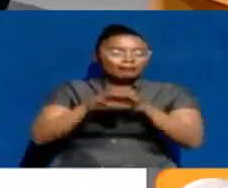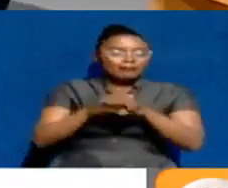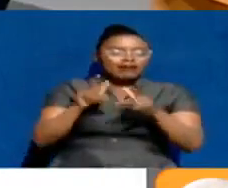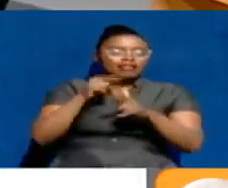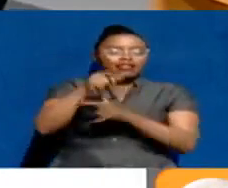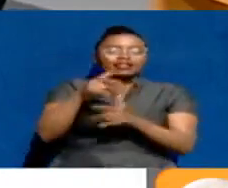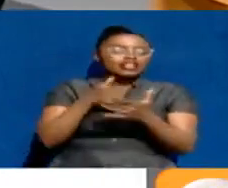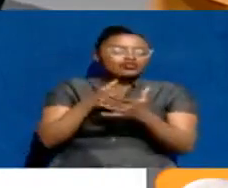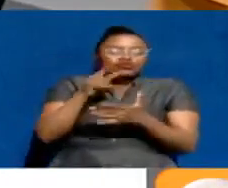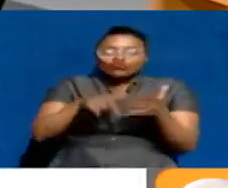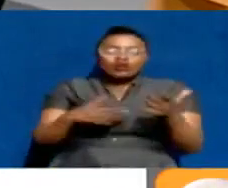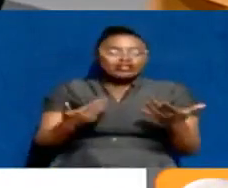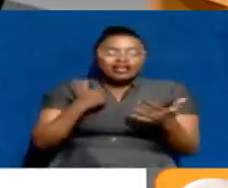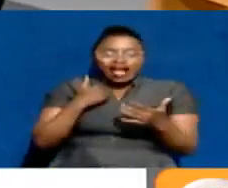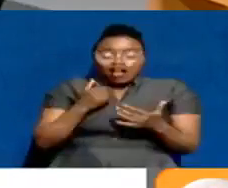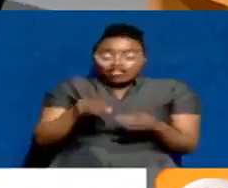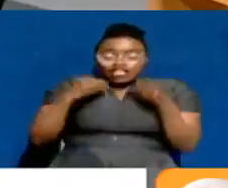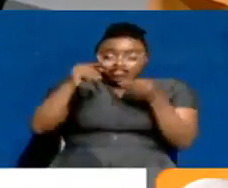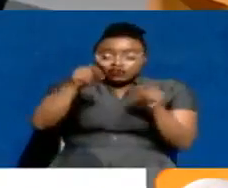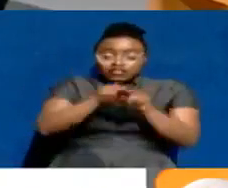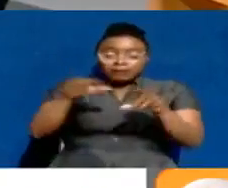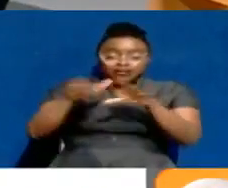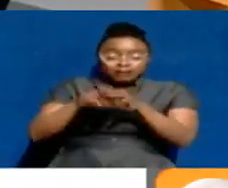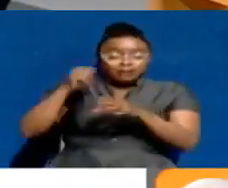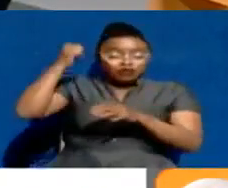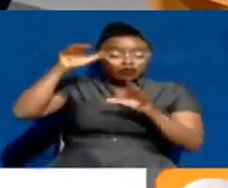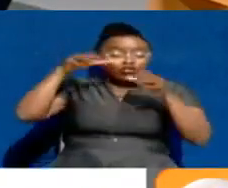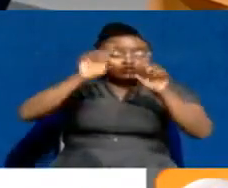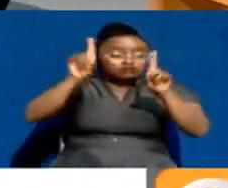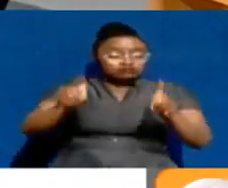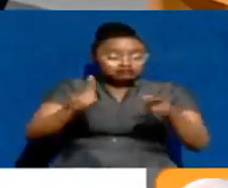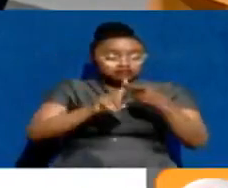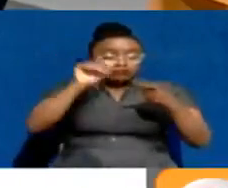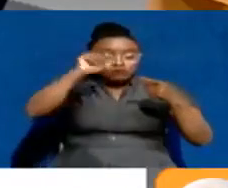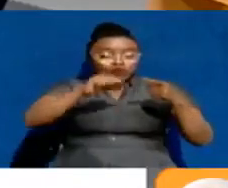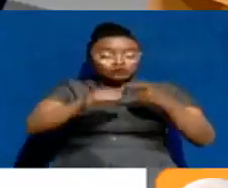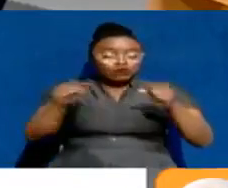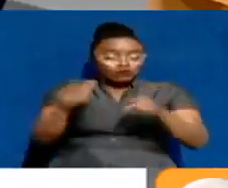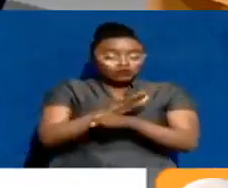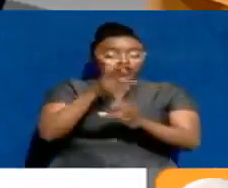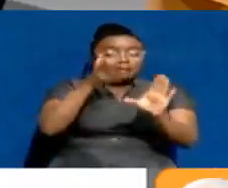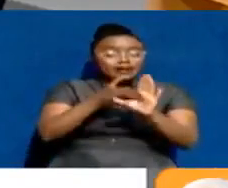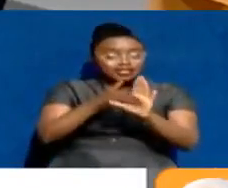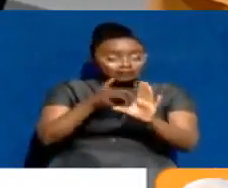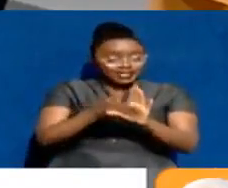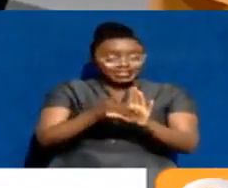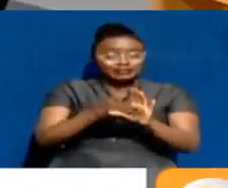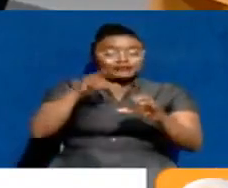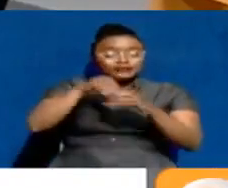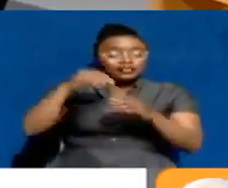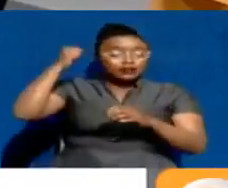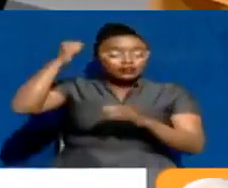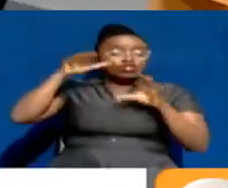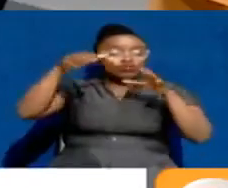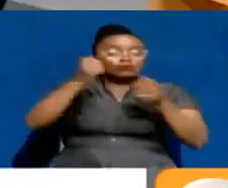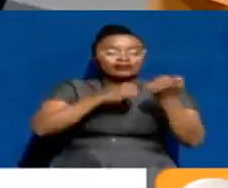that then entitle you to as a member of a party? Well, a number of things. You can now be fully participating in the